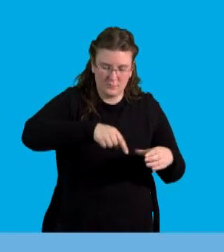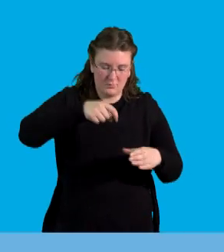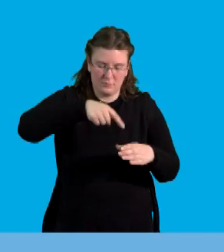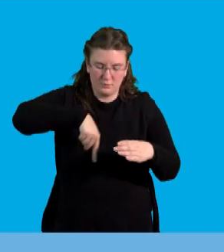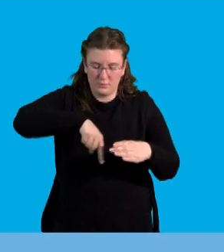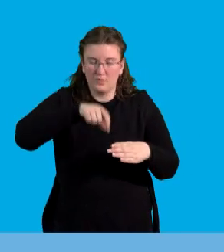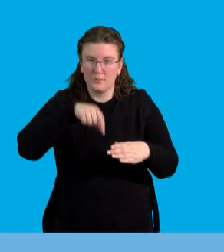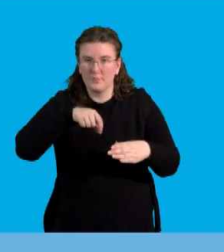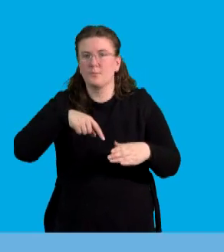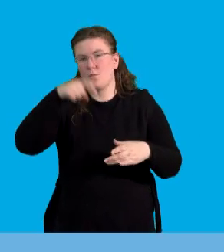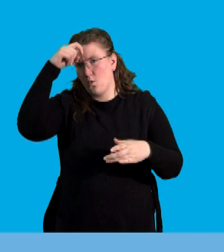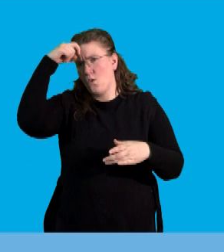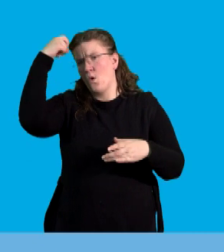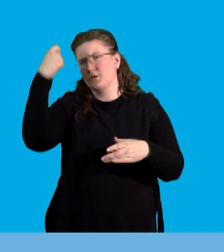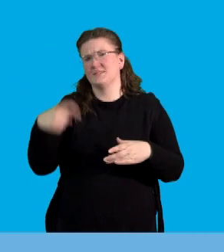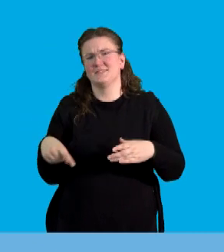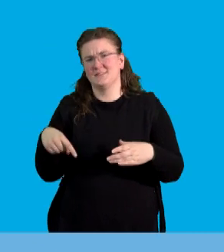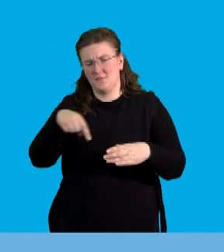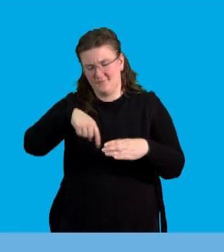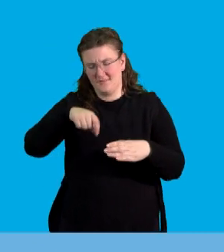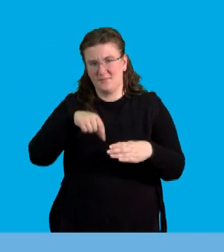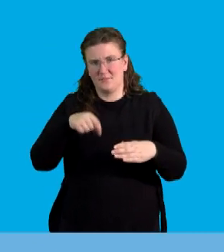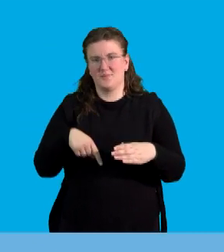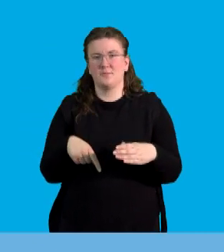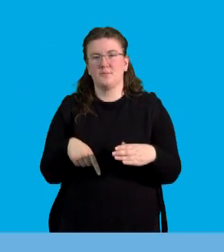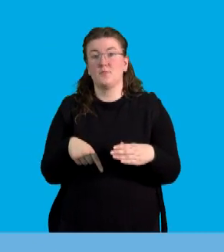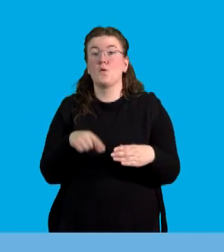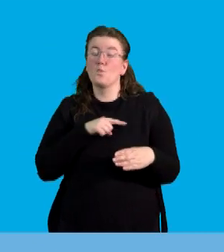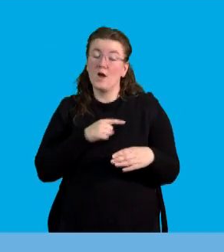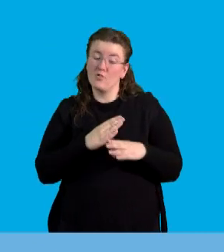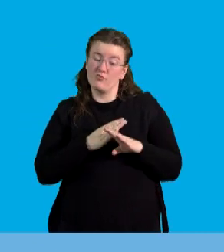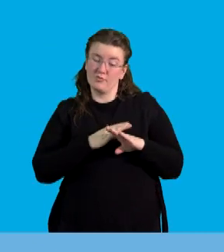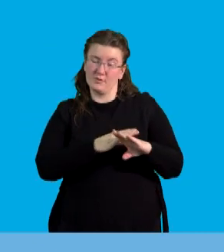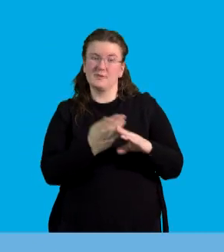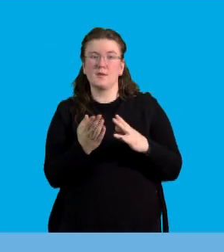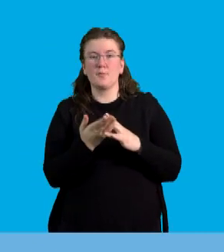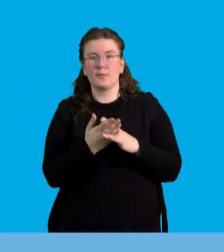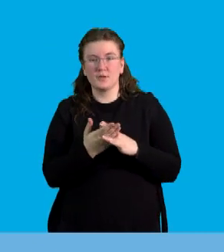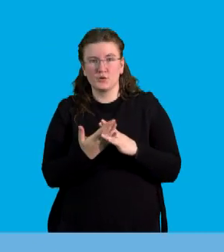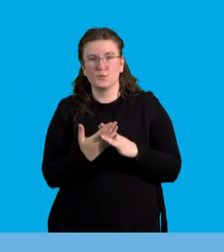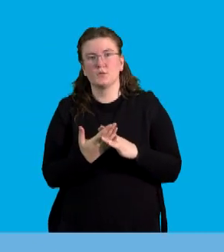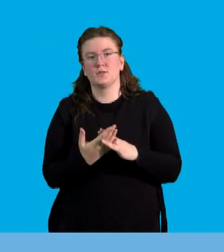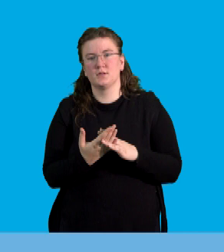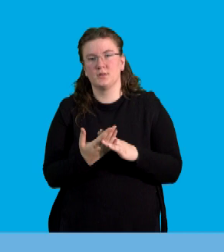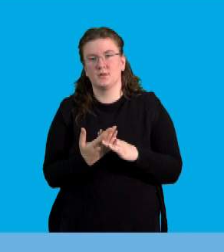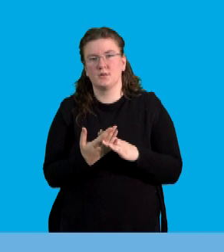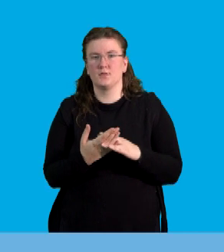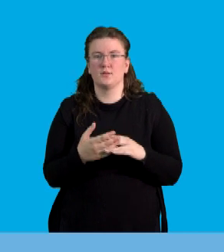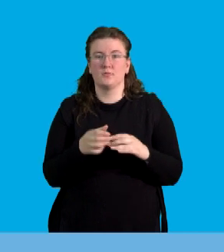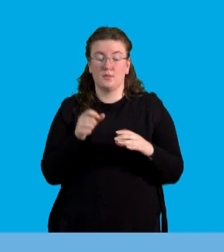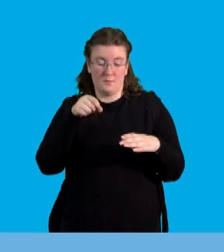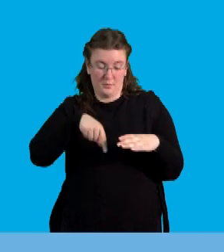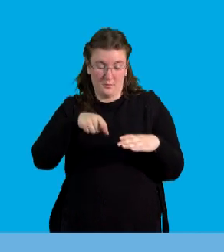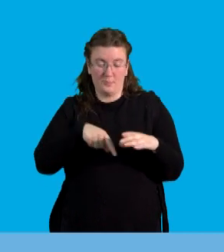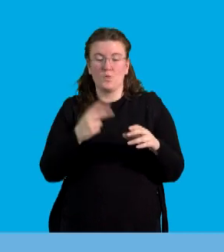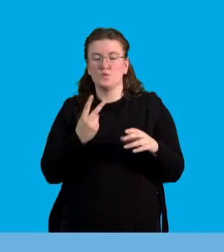up when there's a resistance between itself, the conductor, and the current flow through, and the resistance that is in there with the current flow